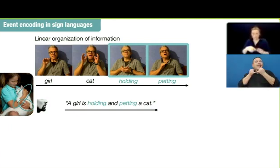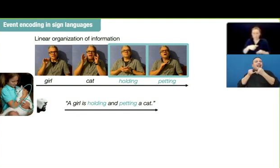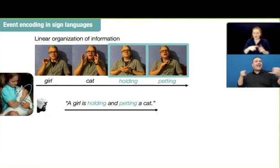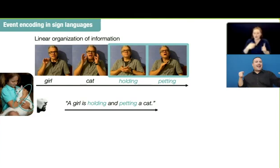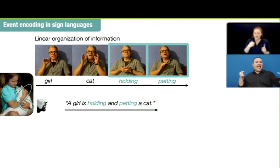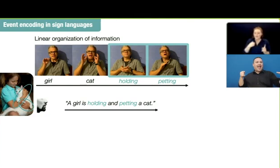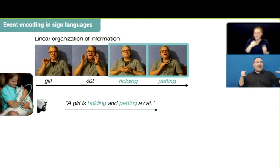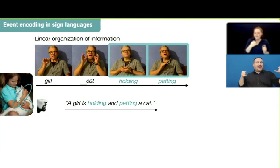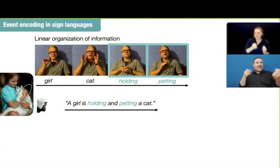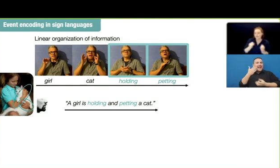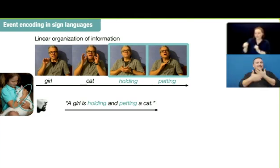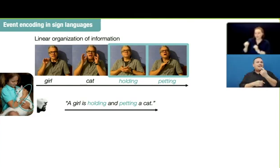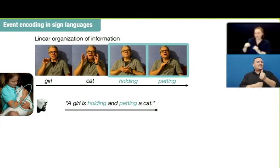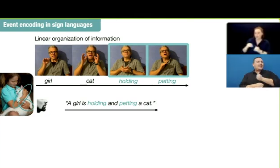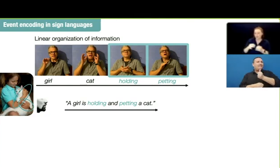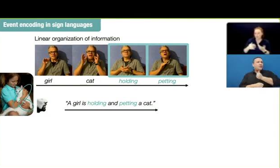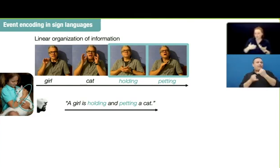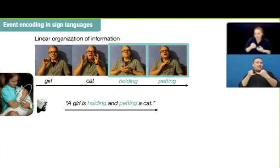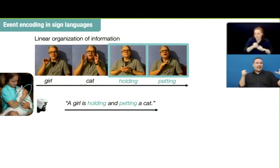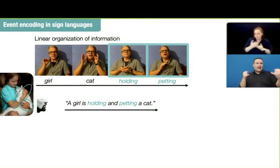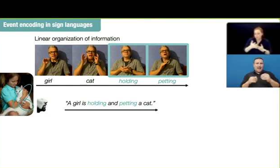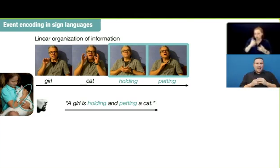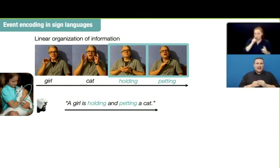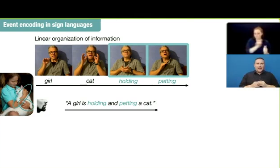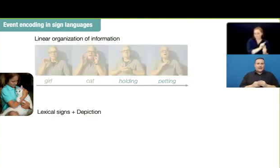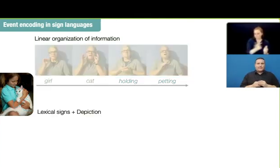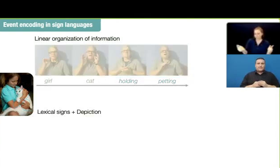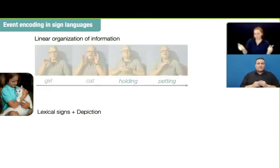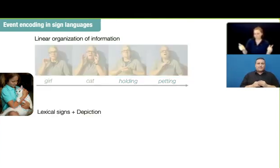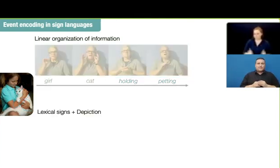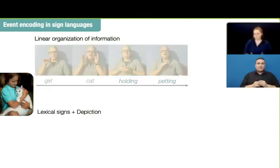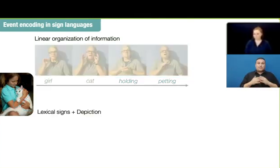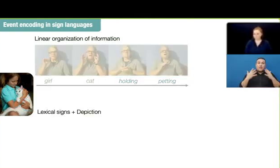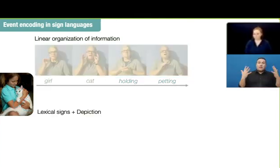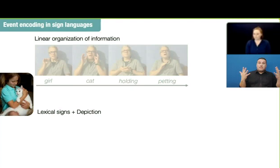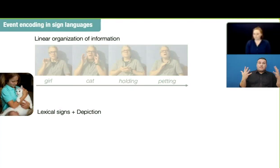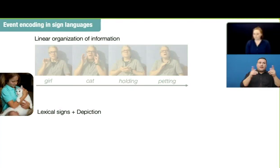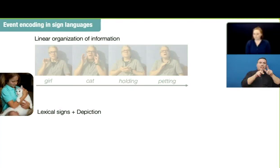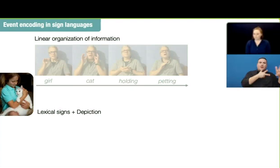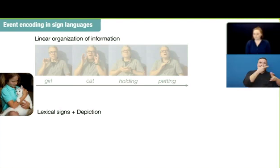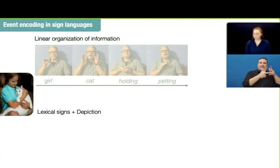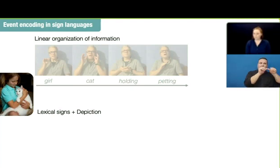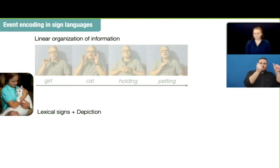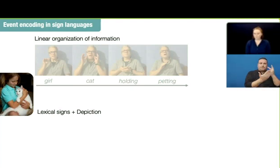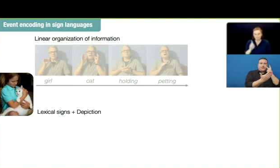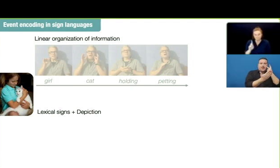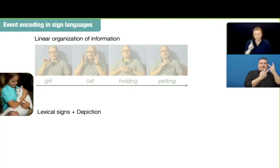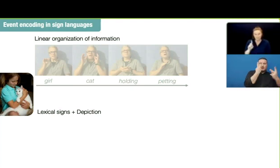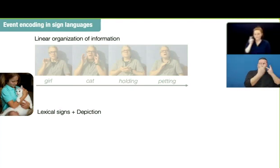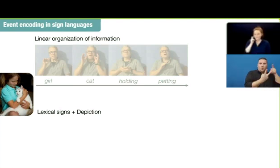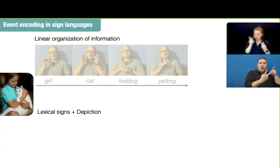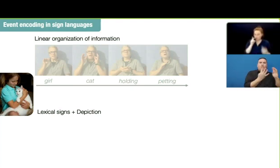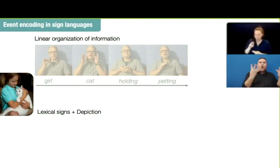linear manner. However, the visual modality of sign